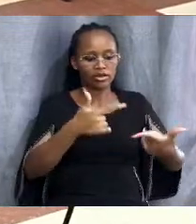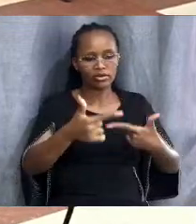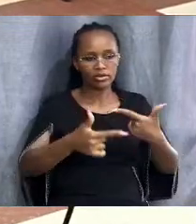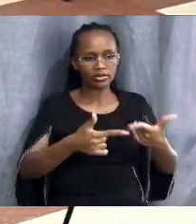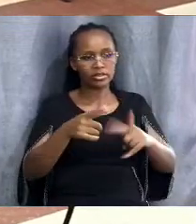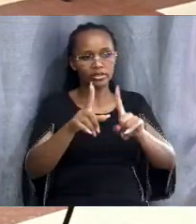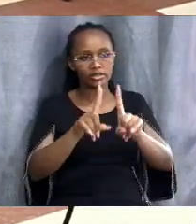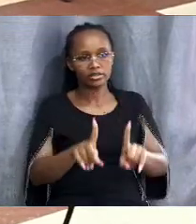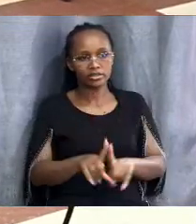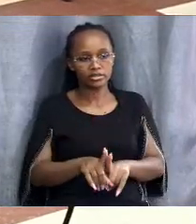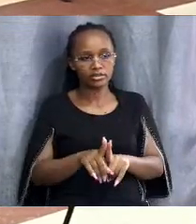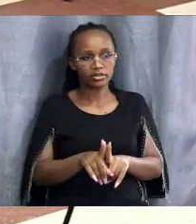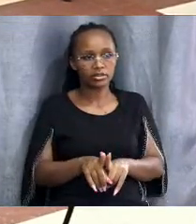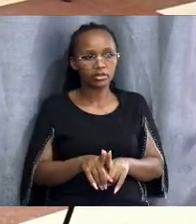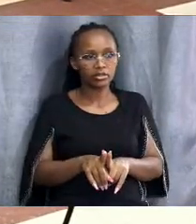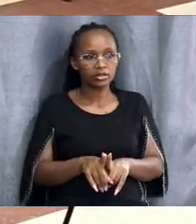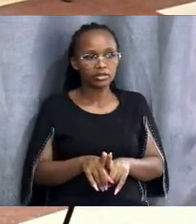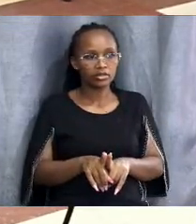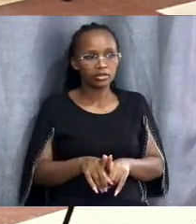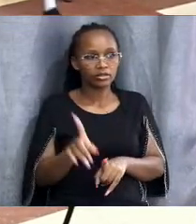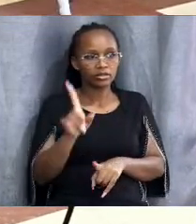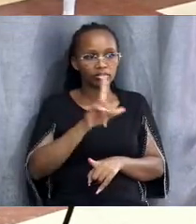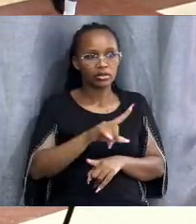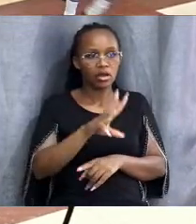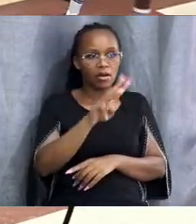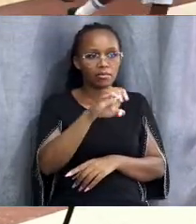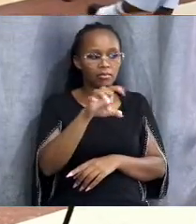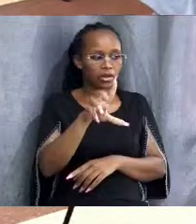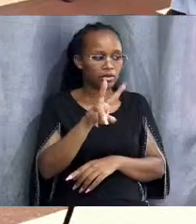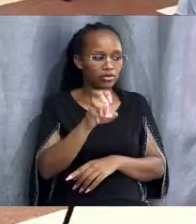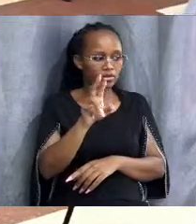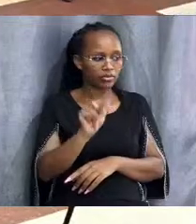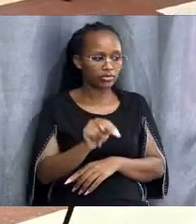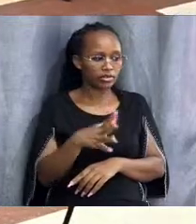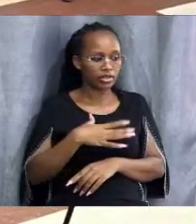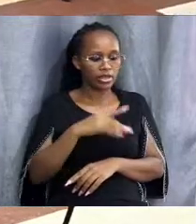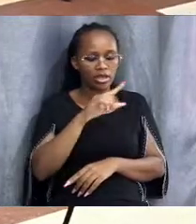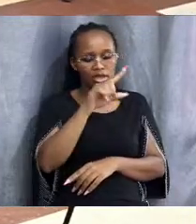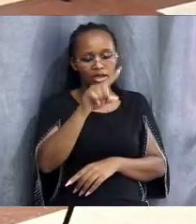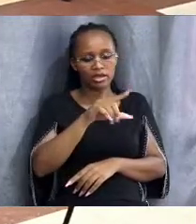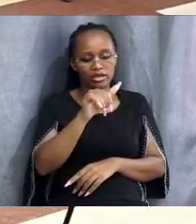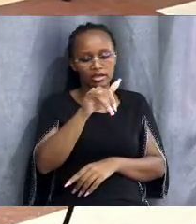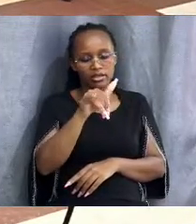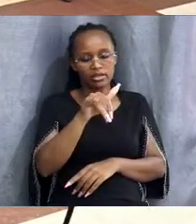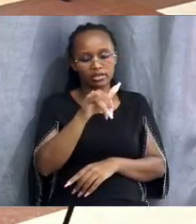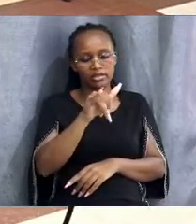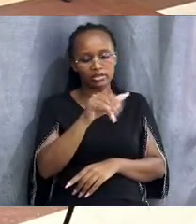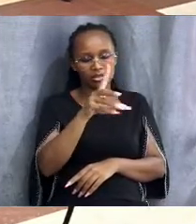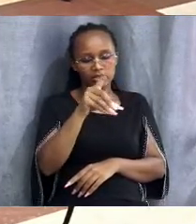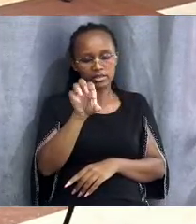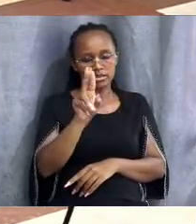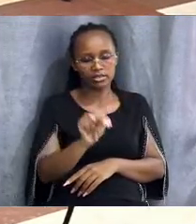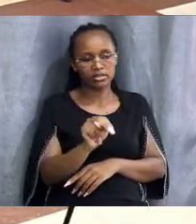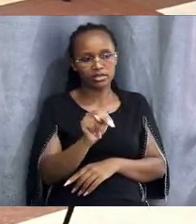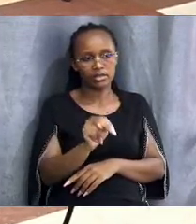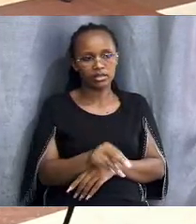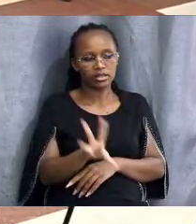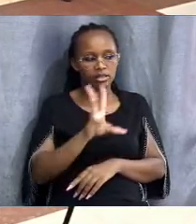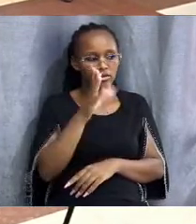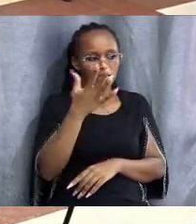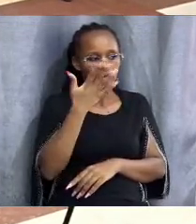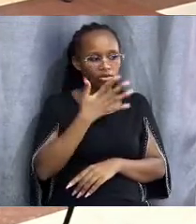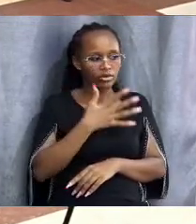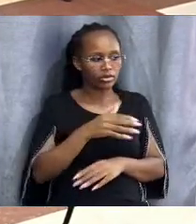hiyo for Master Melvin and also Zaiden, tutajiada, lakini